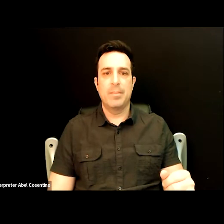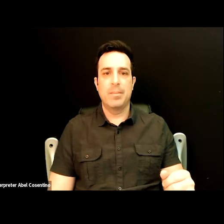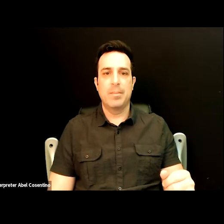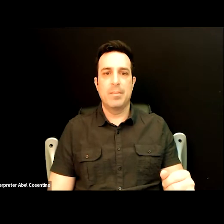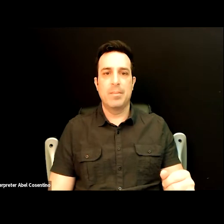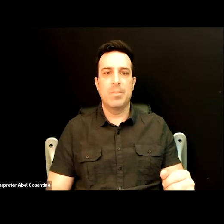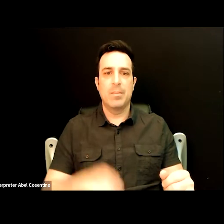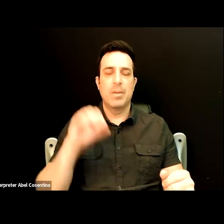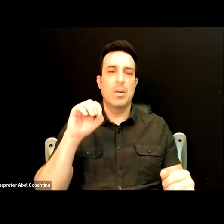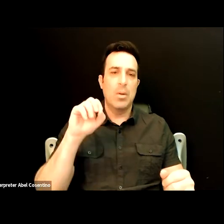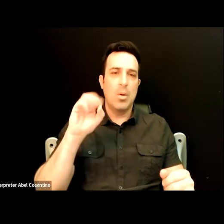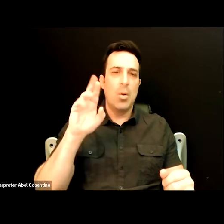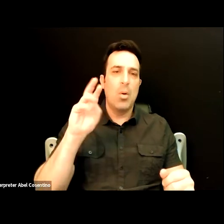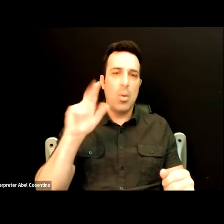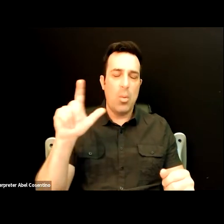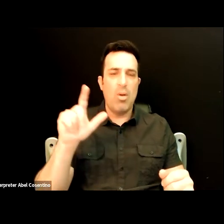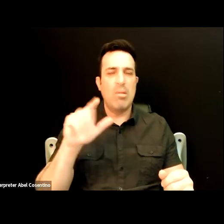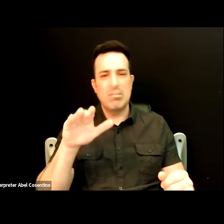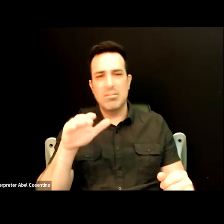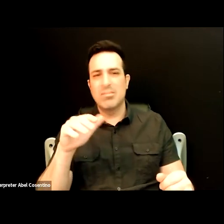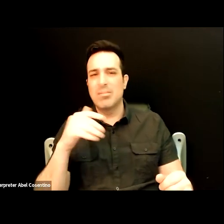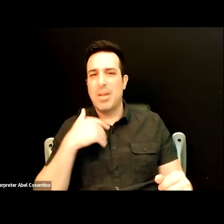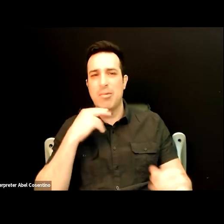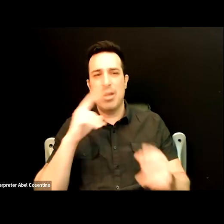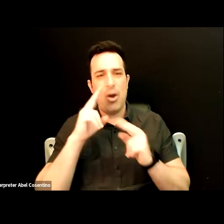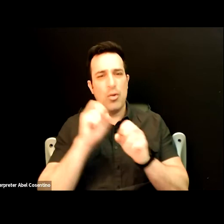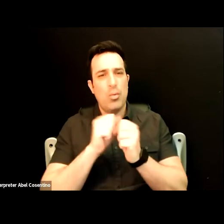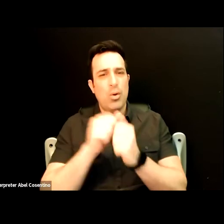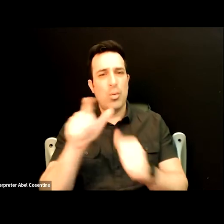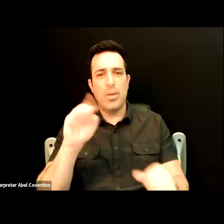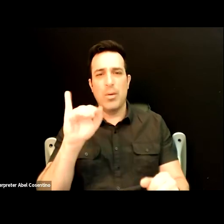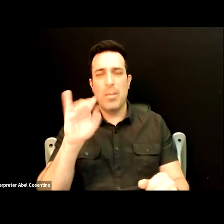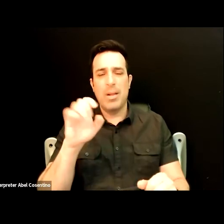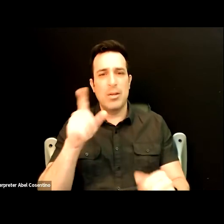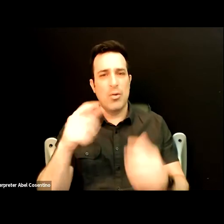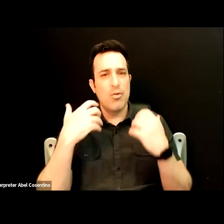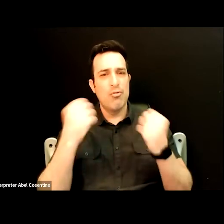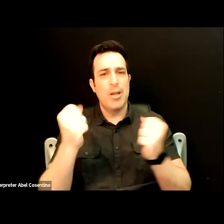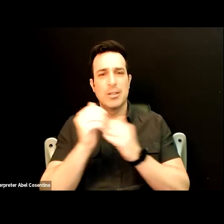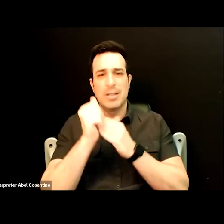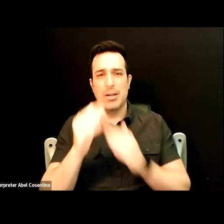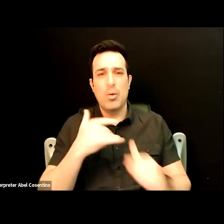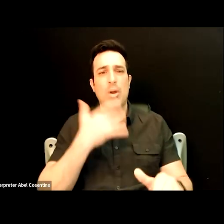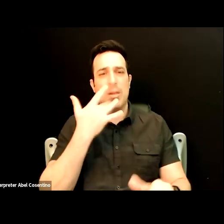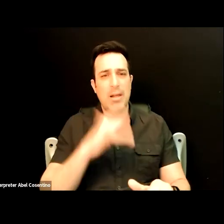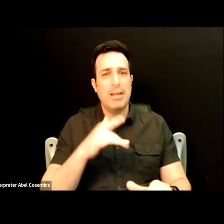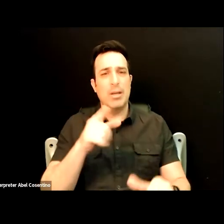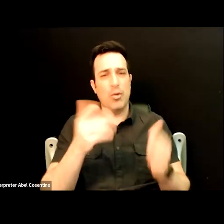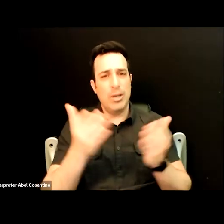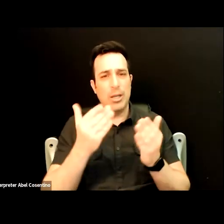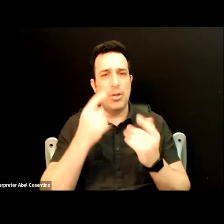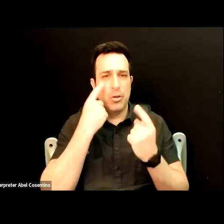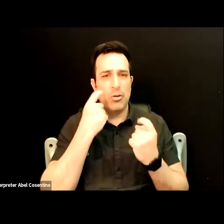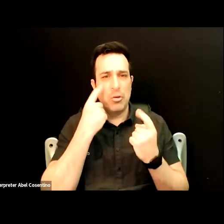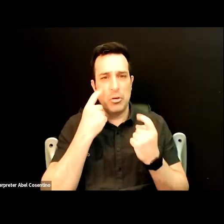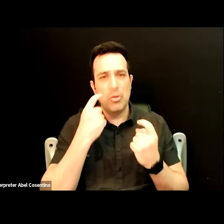I'm just so honored to work with you, Melanie. I think you were such a courageous leader, and we're so lucky you are here to